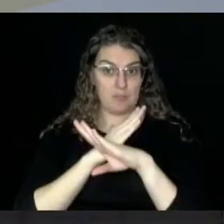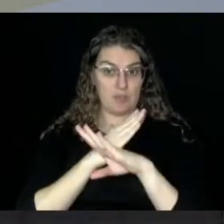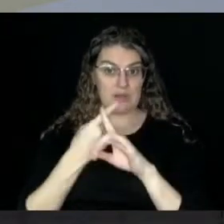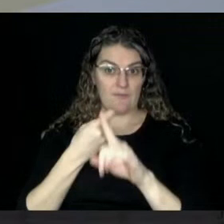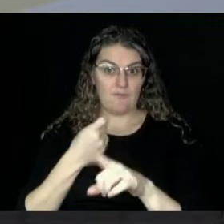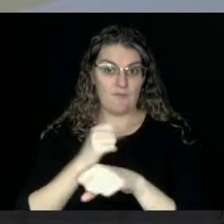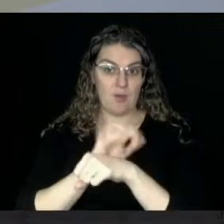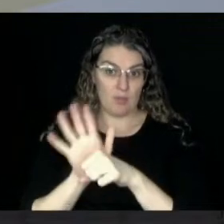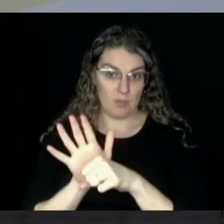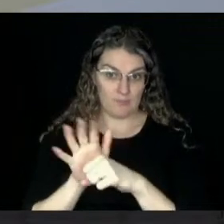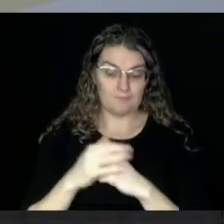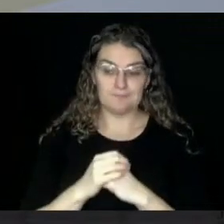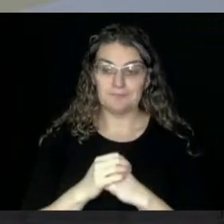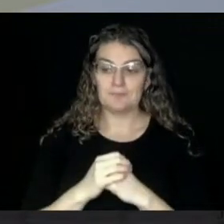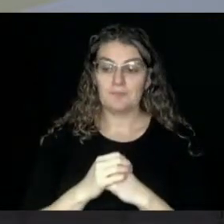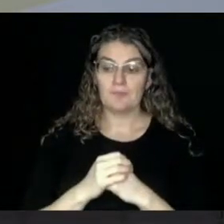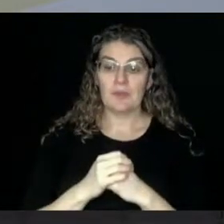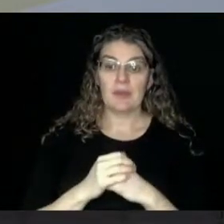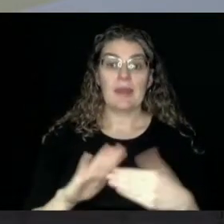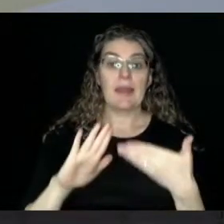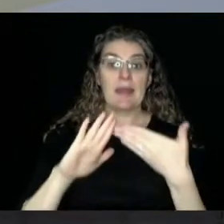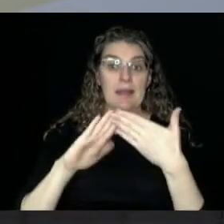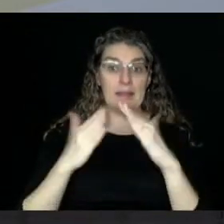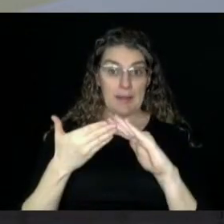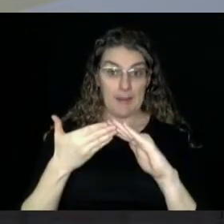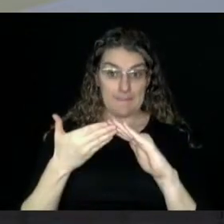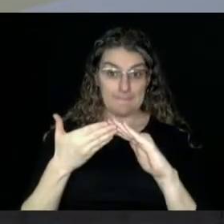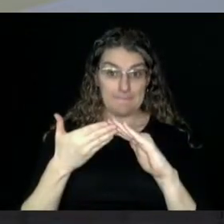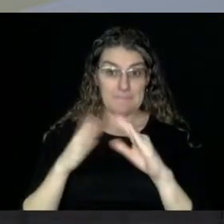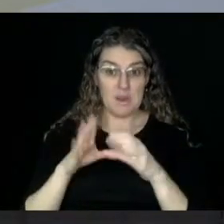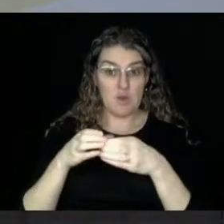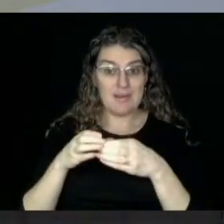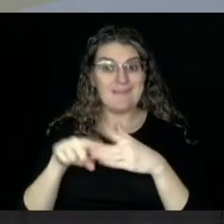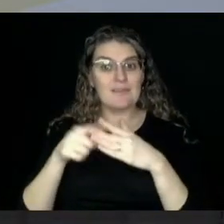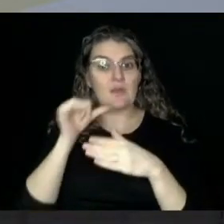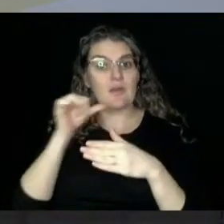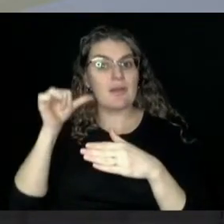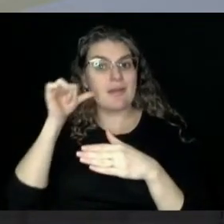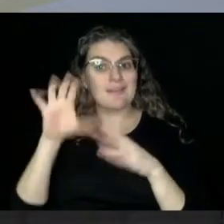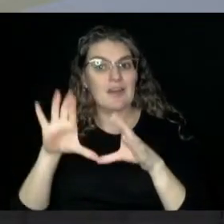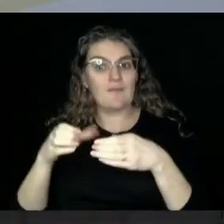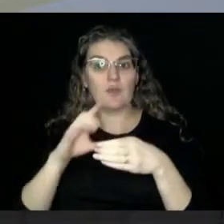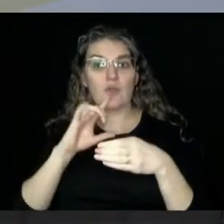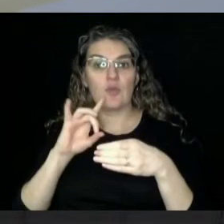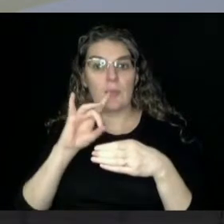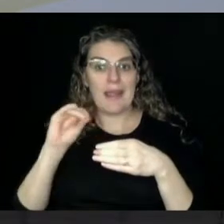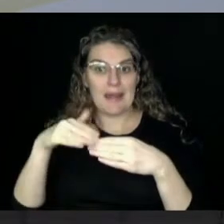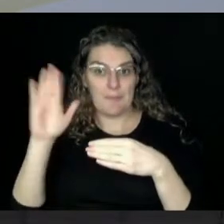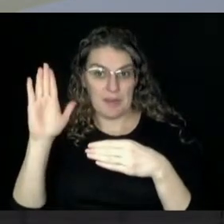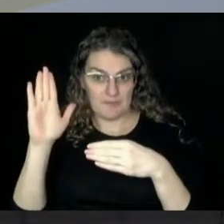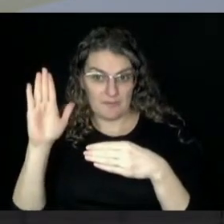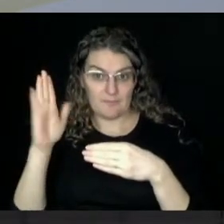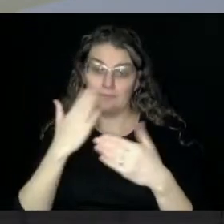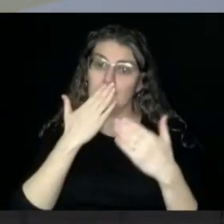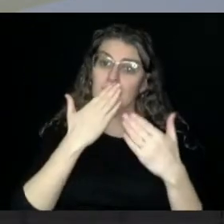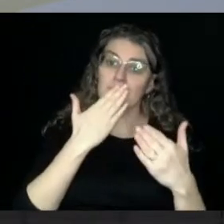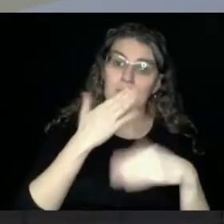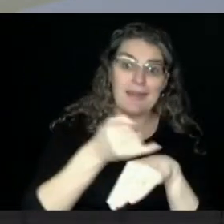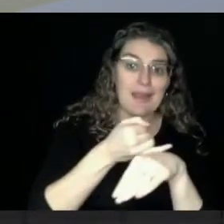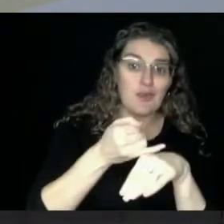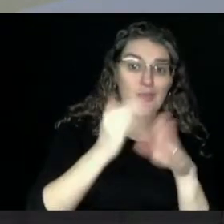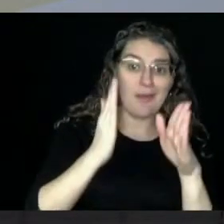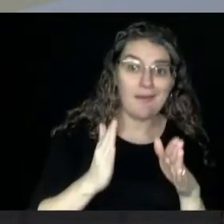The community immunization clinics for Islanders age 80 and over started yesterday, and I'd like to thank Islanders over the age of